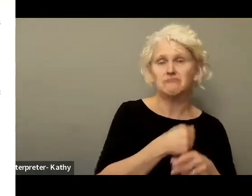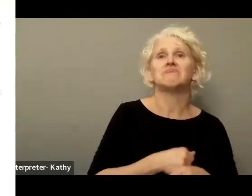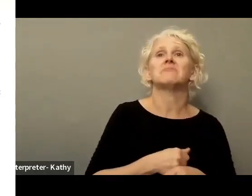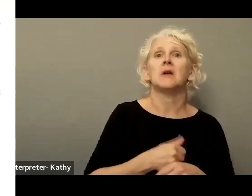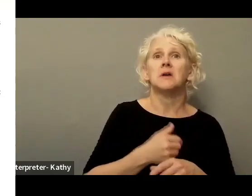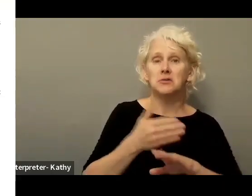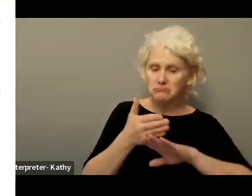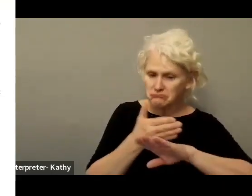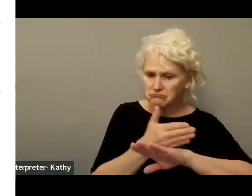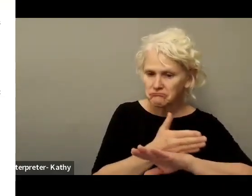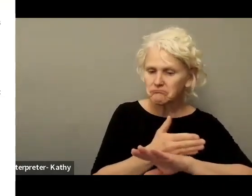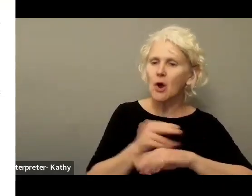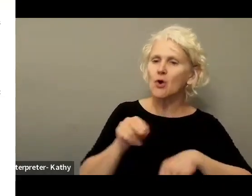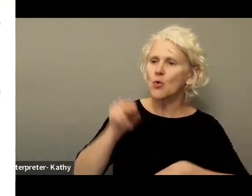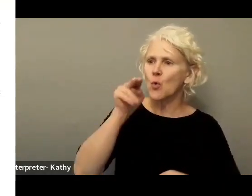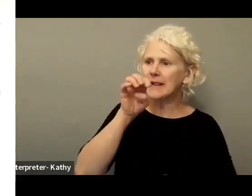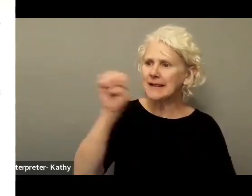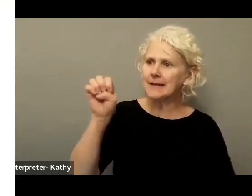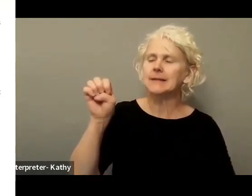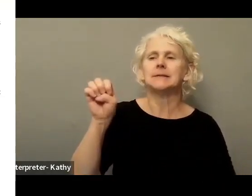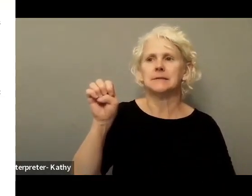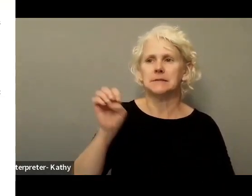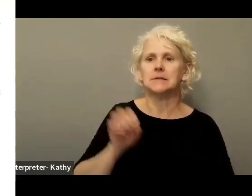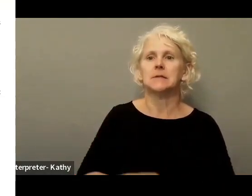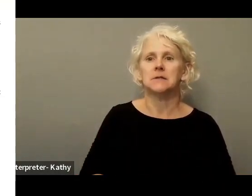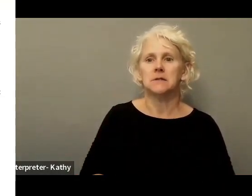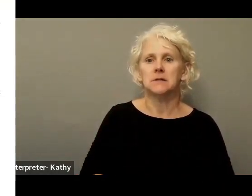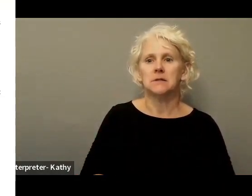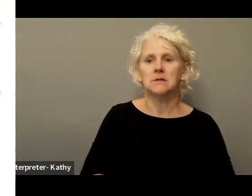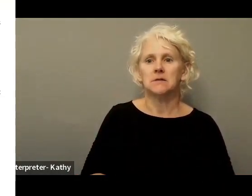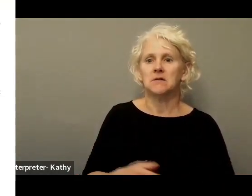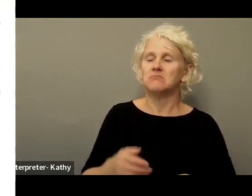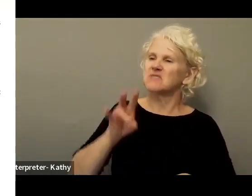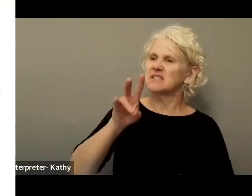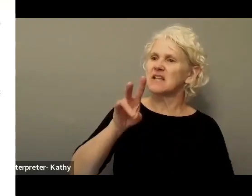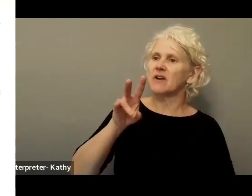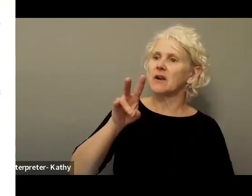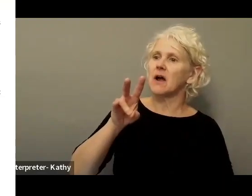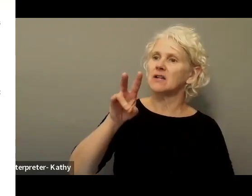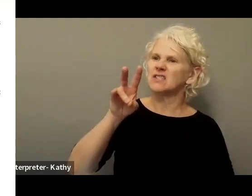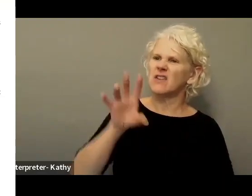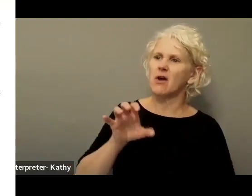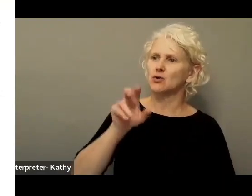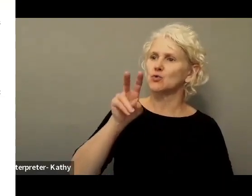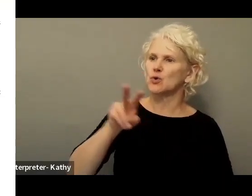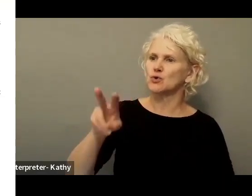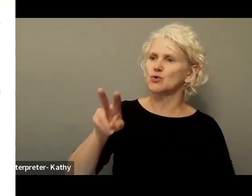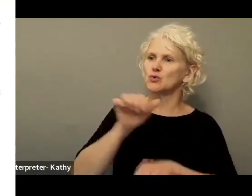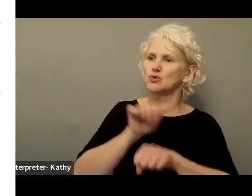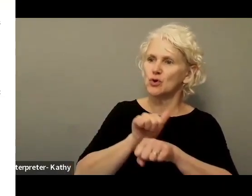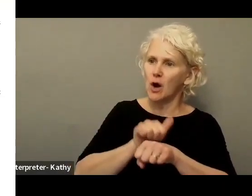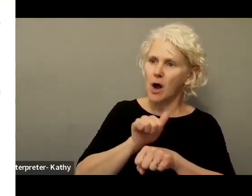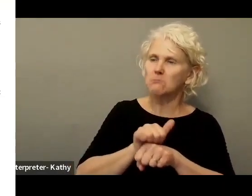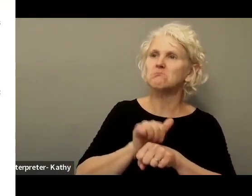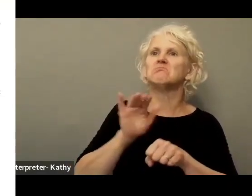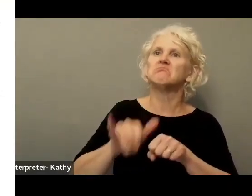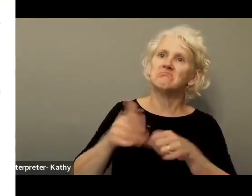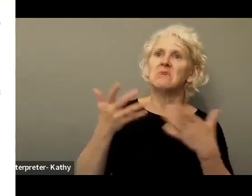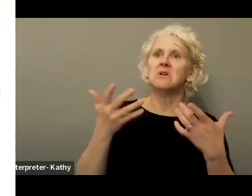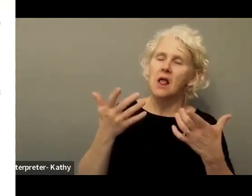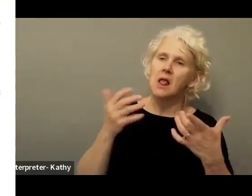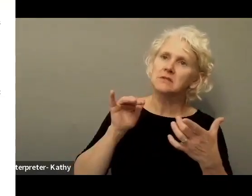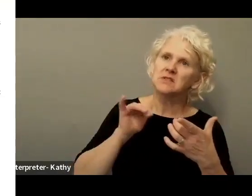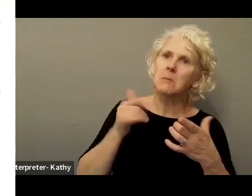Northeast Minnesota. It's up to 722 jobs, which is kind of on par to where it was before